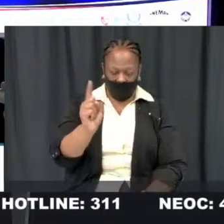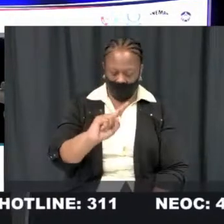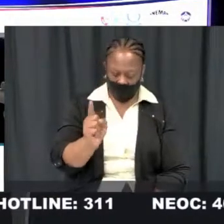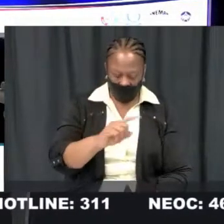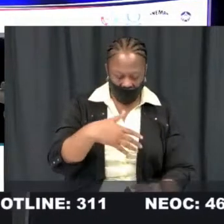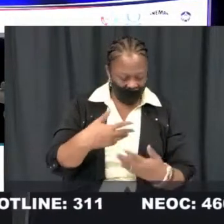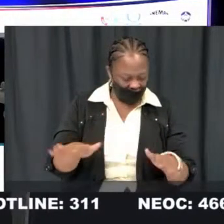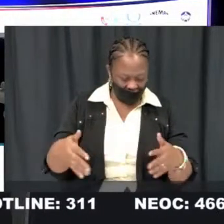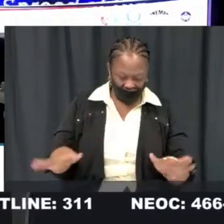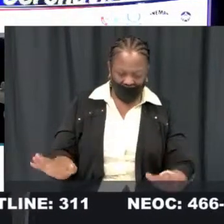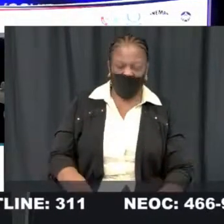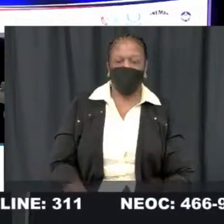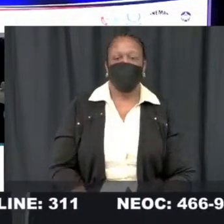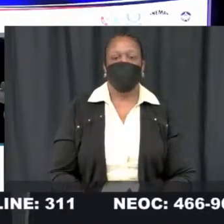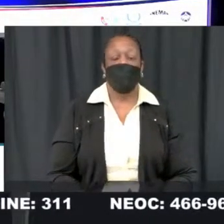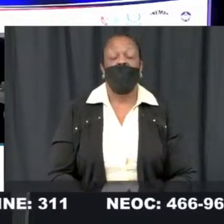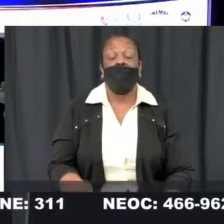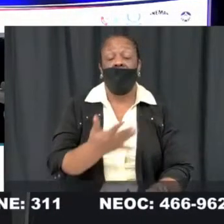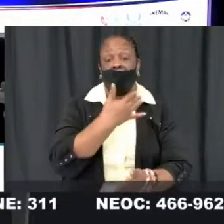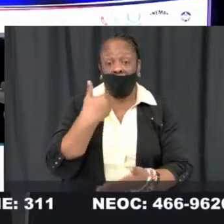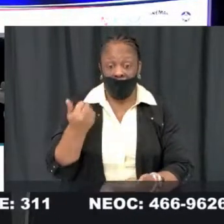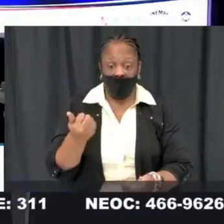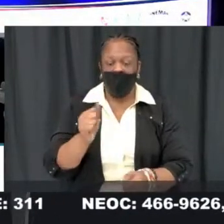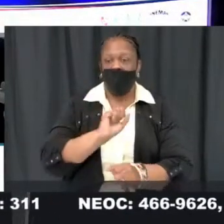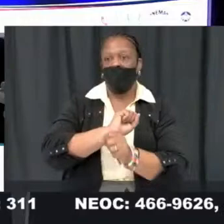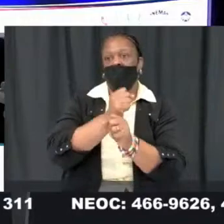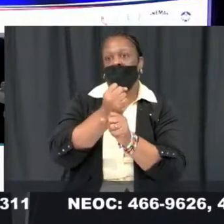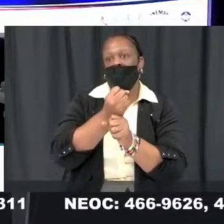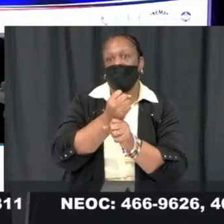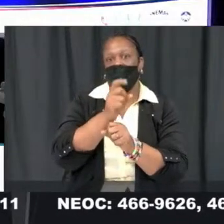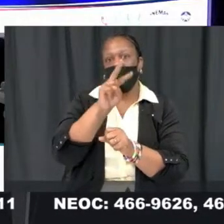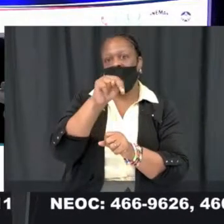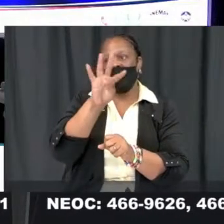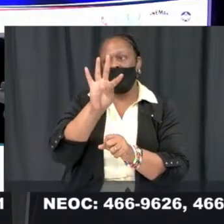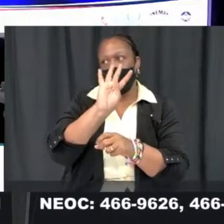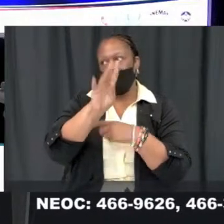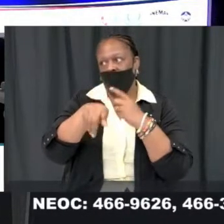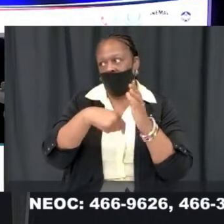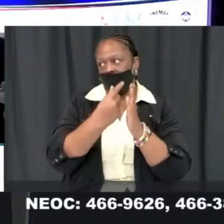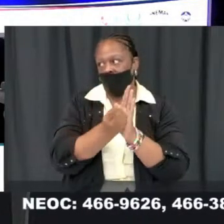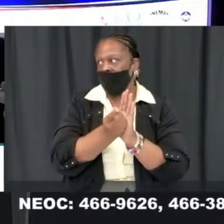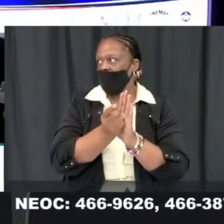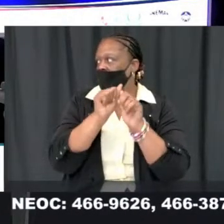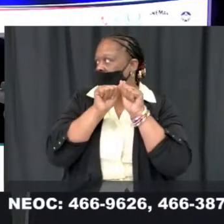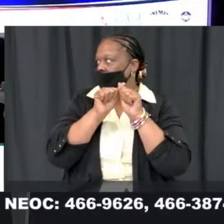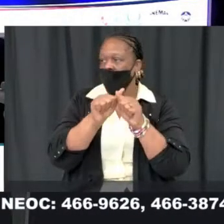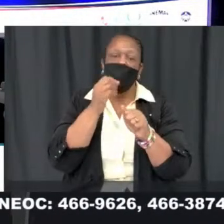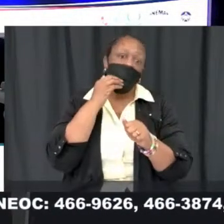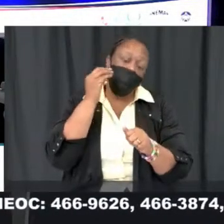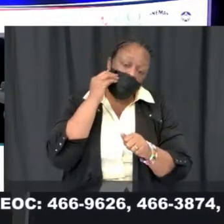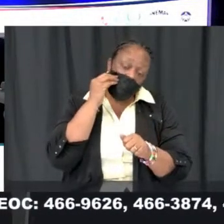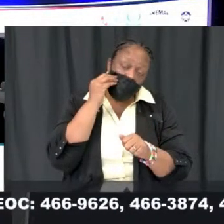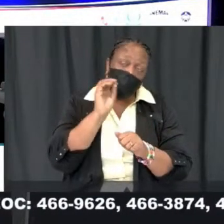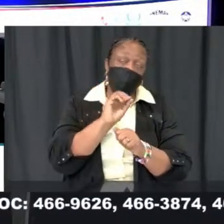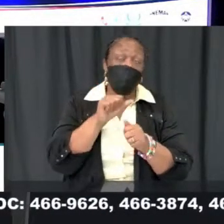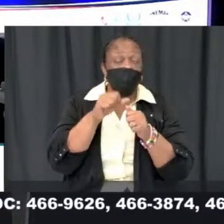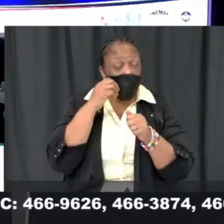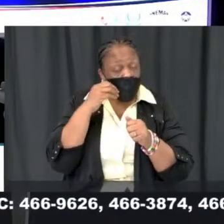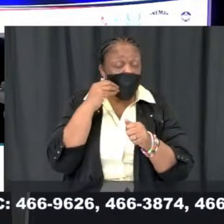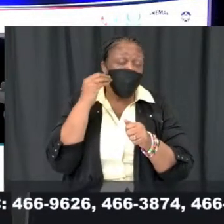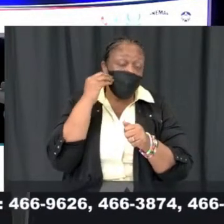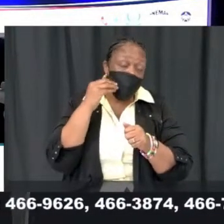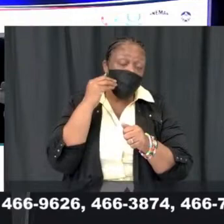24 hours curfew lockdown. And from there on, we had